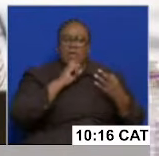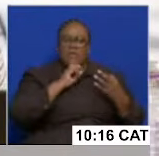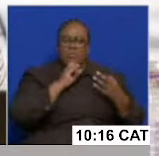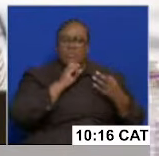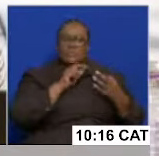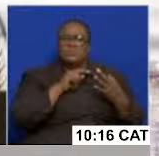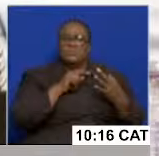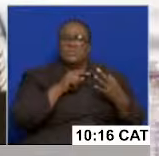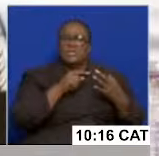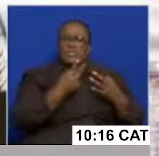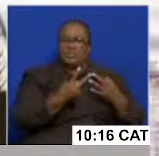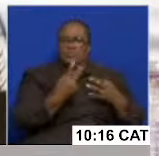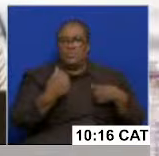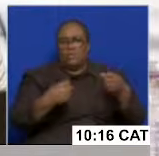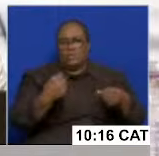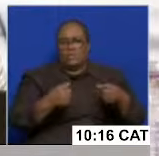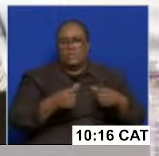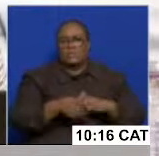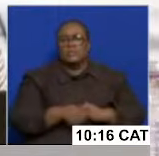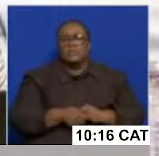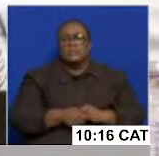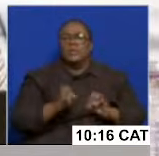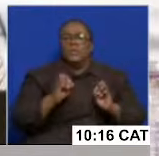Thank you. Witness K,